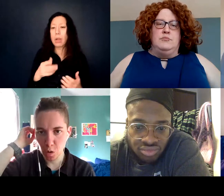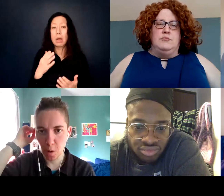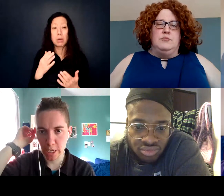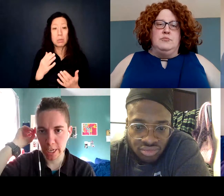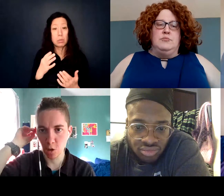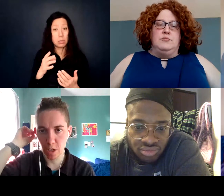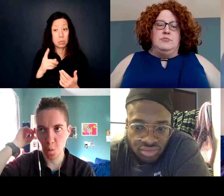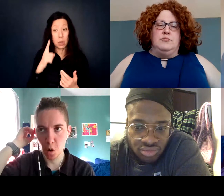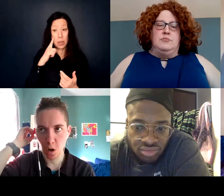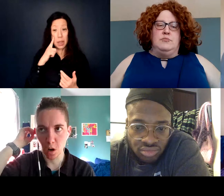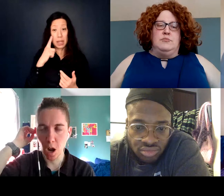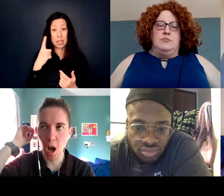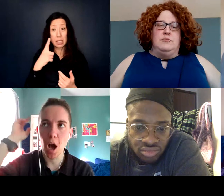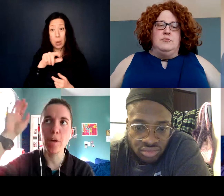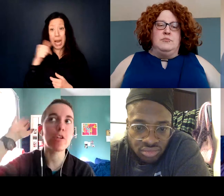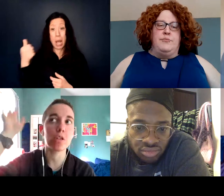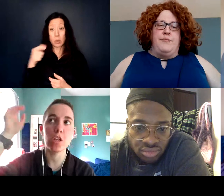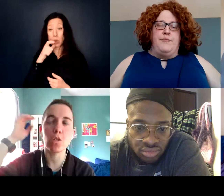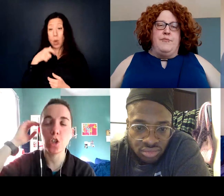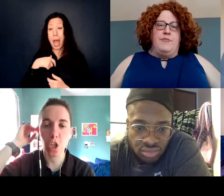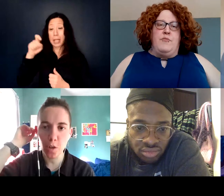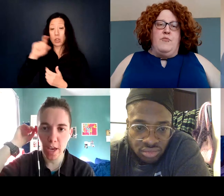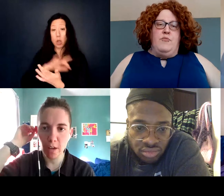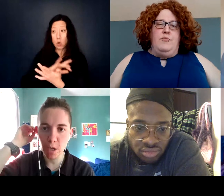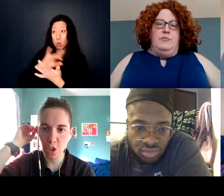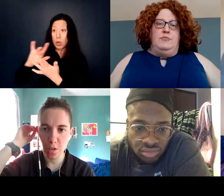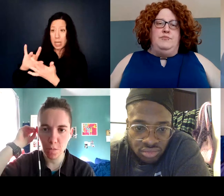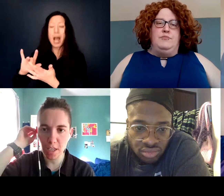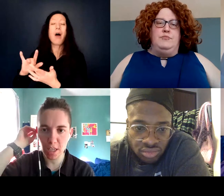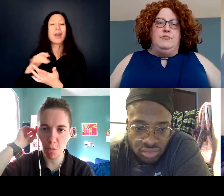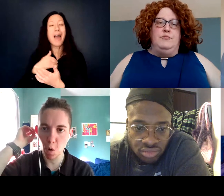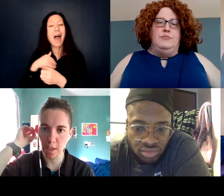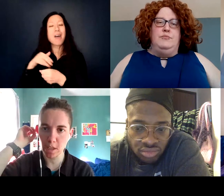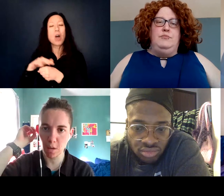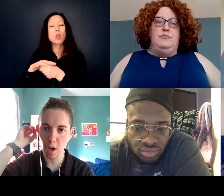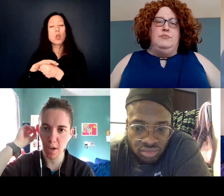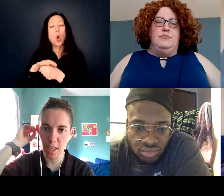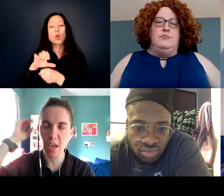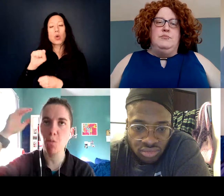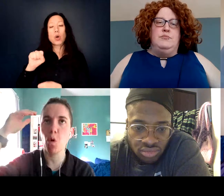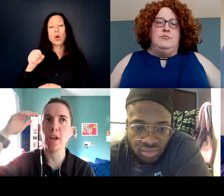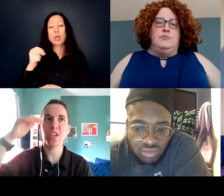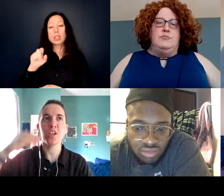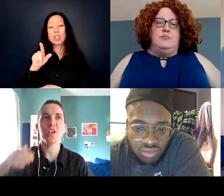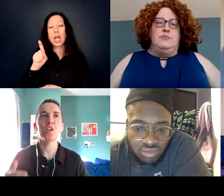out to, particularly for, there's a local shelter that had reached out to me because they want